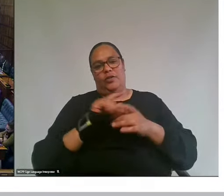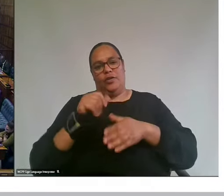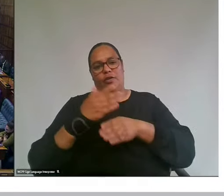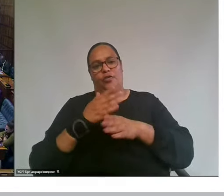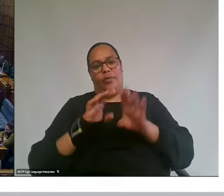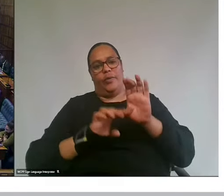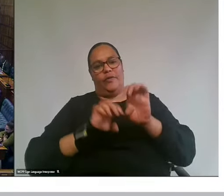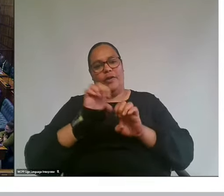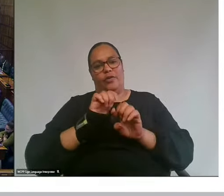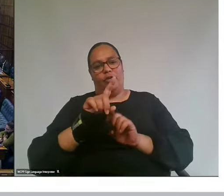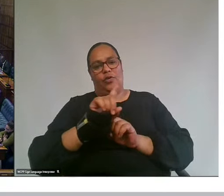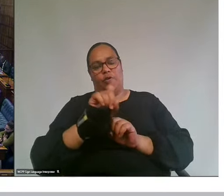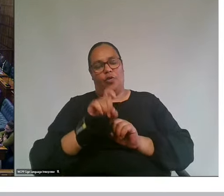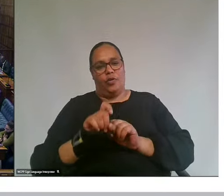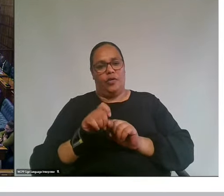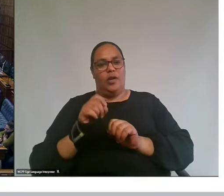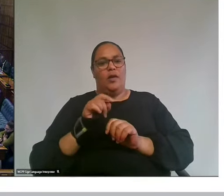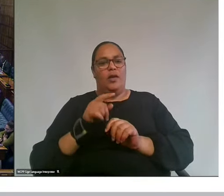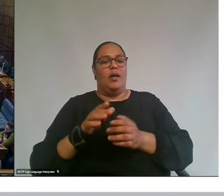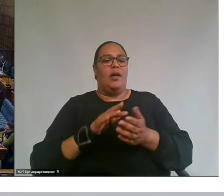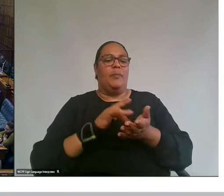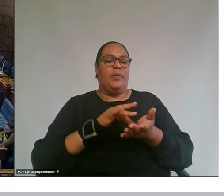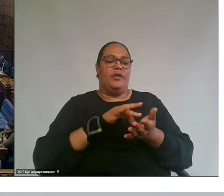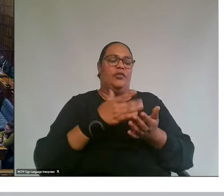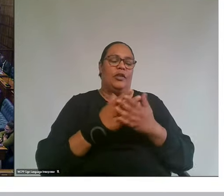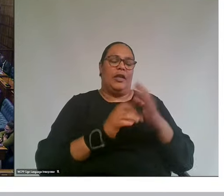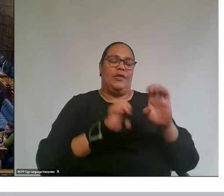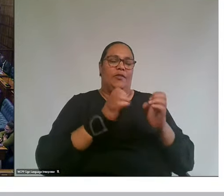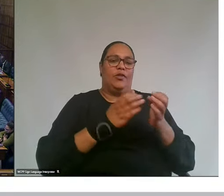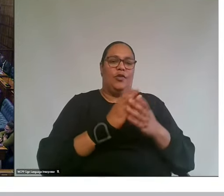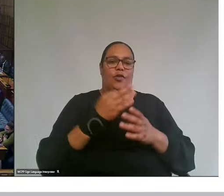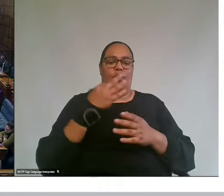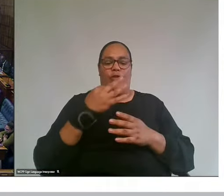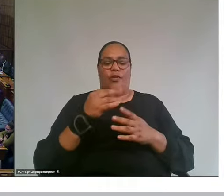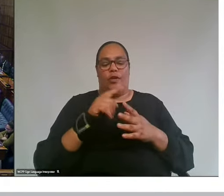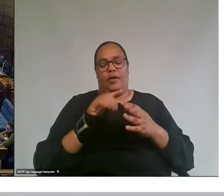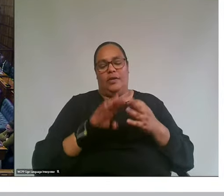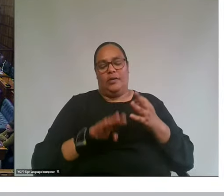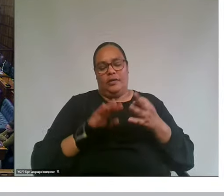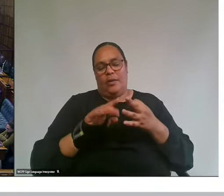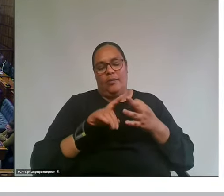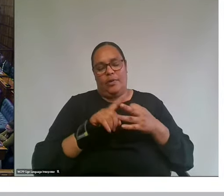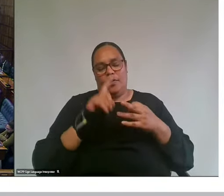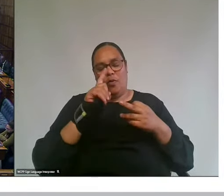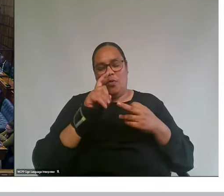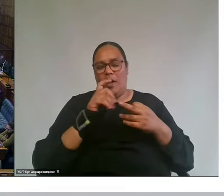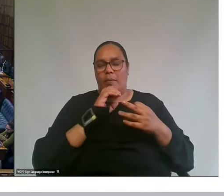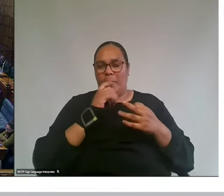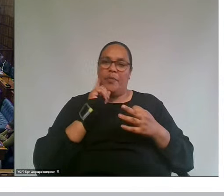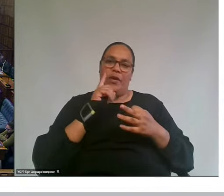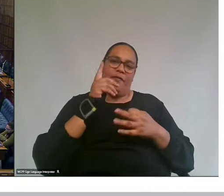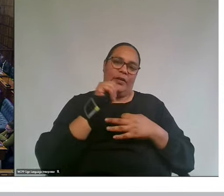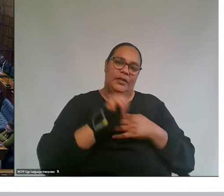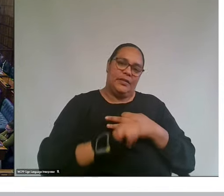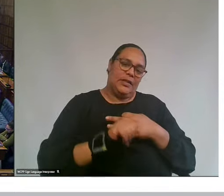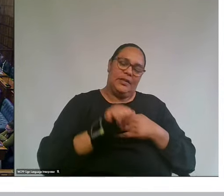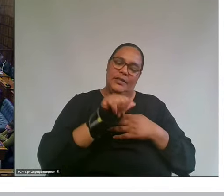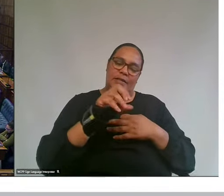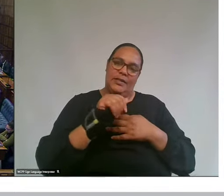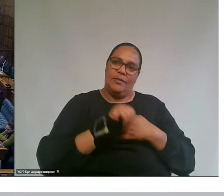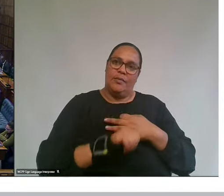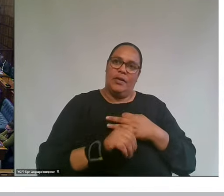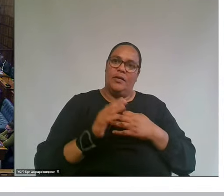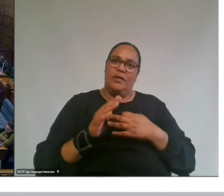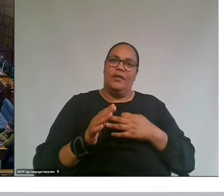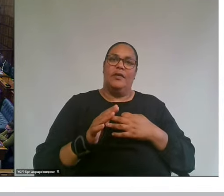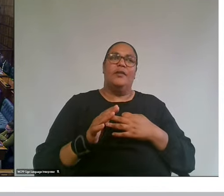evaluation questions post can be evaluated in three instances so one being every six months um 60 months in terms